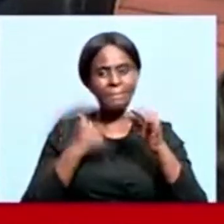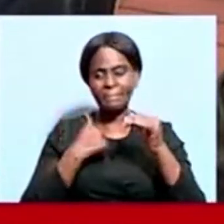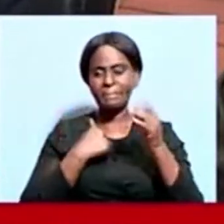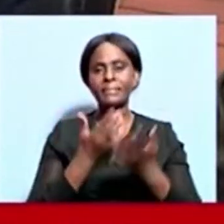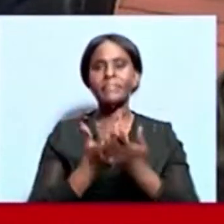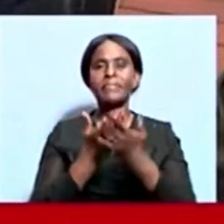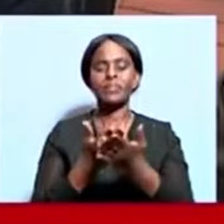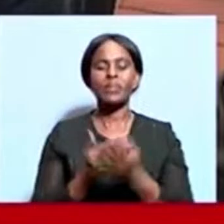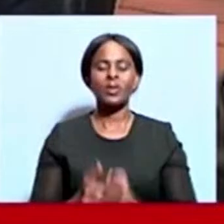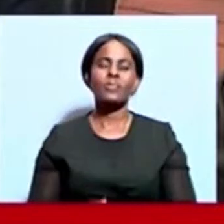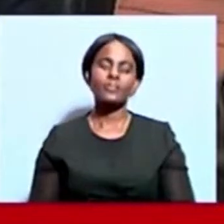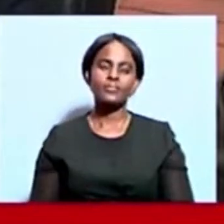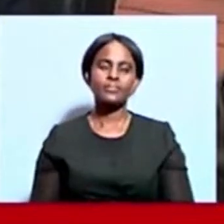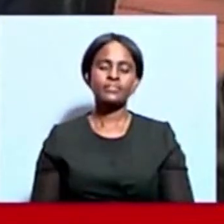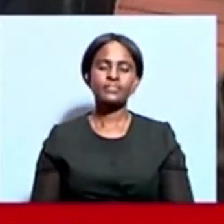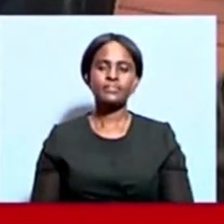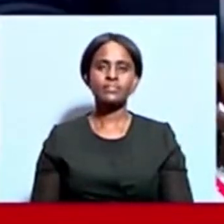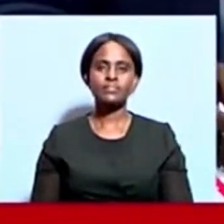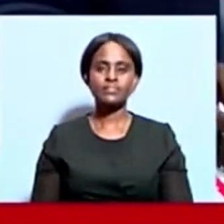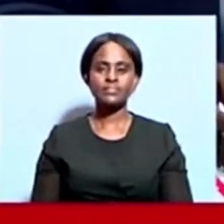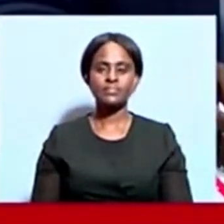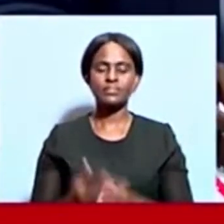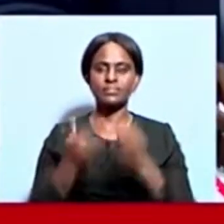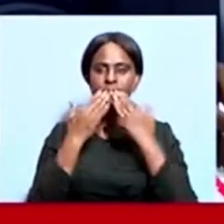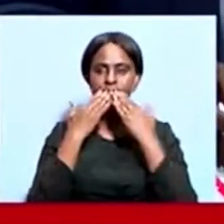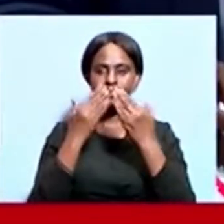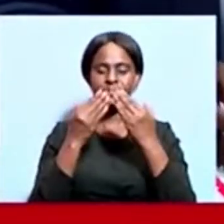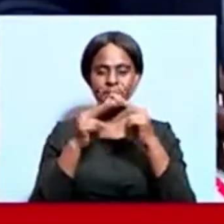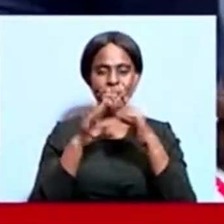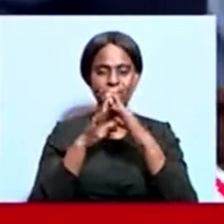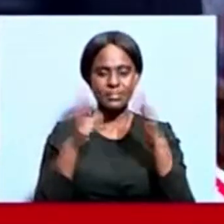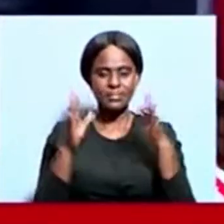submit. Thank you very much.